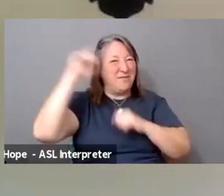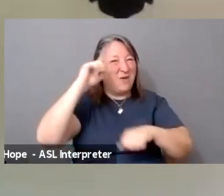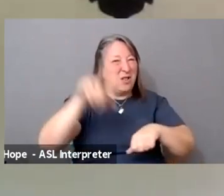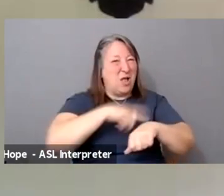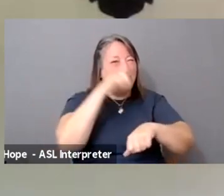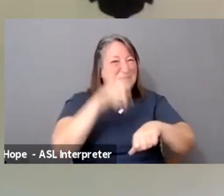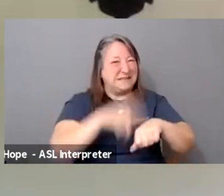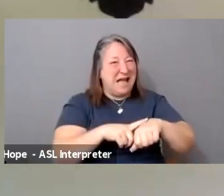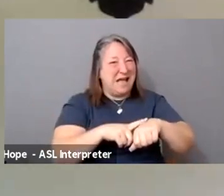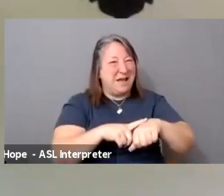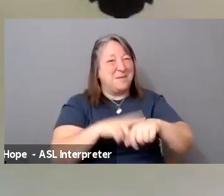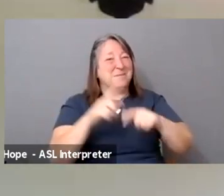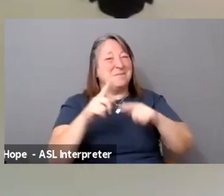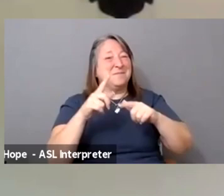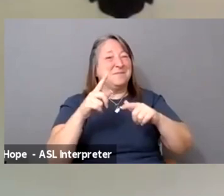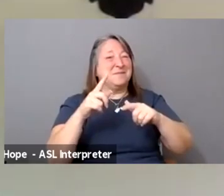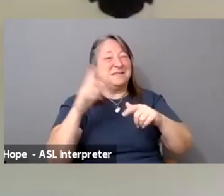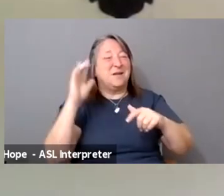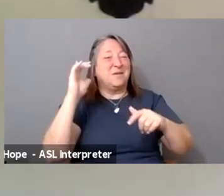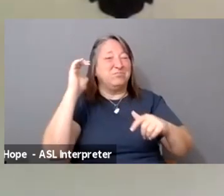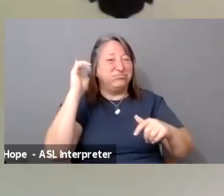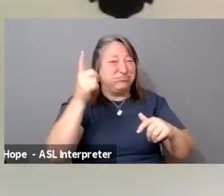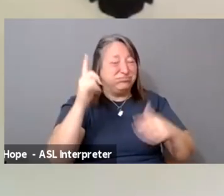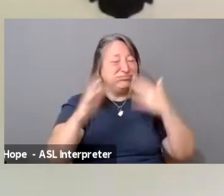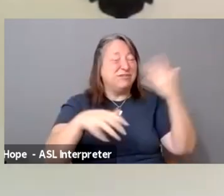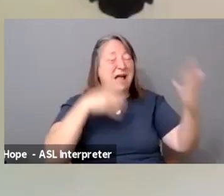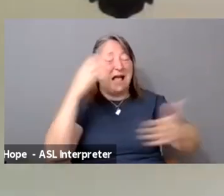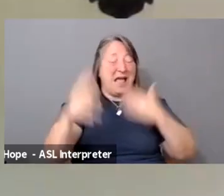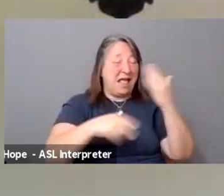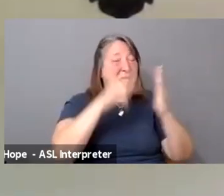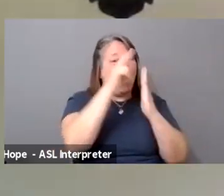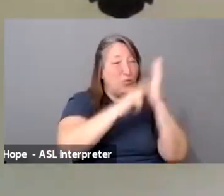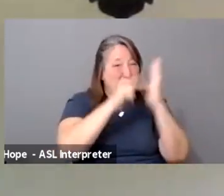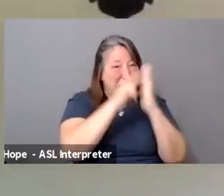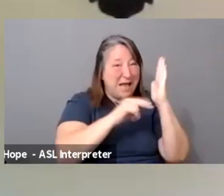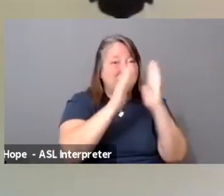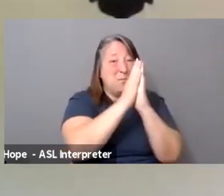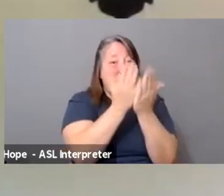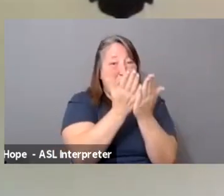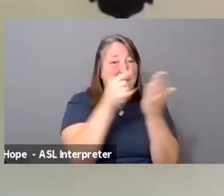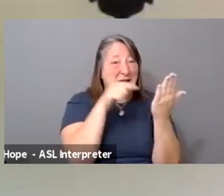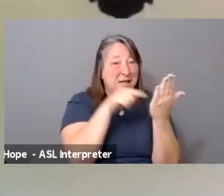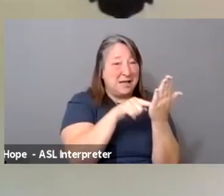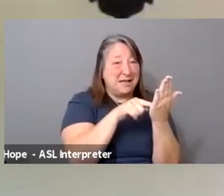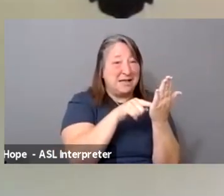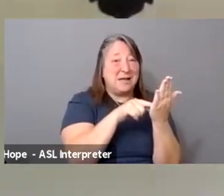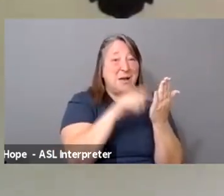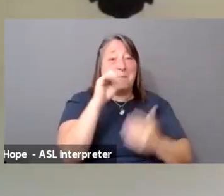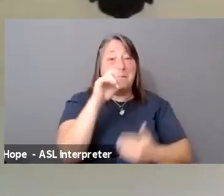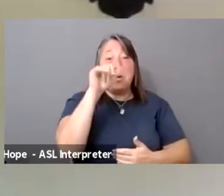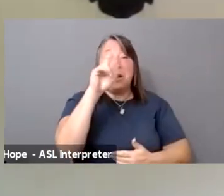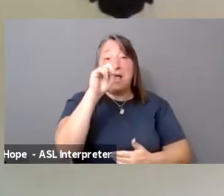I dove in, I realized the importance of doing this story because, you know, Mulan,